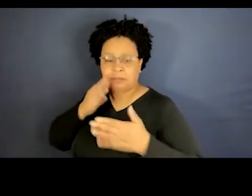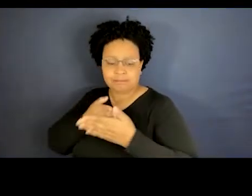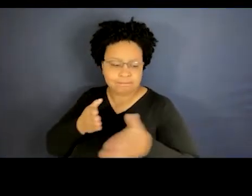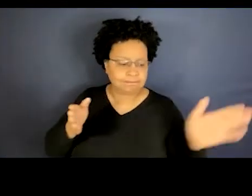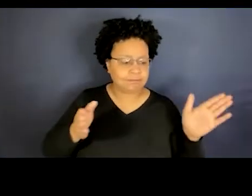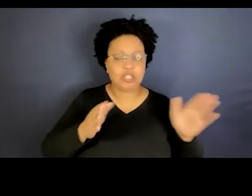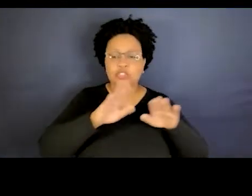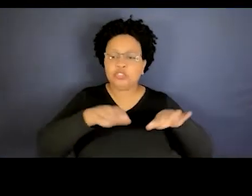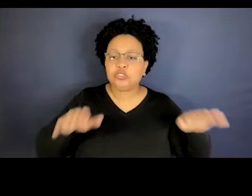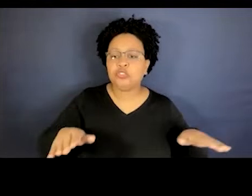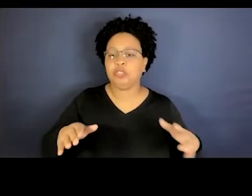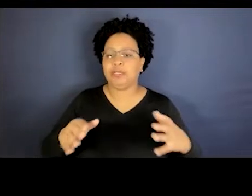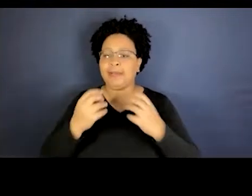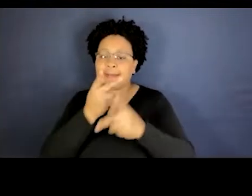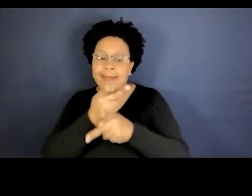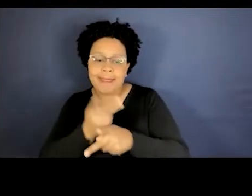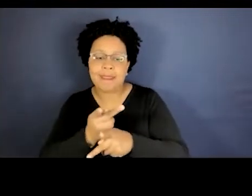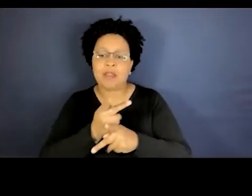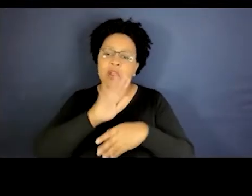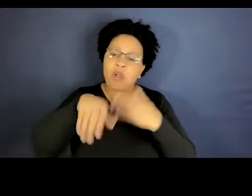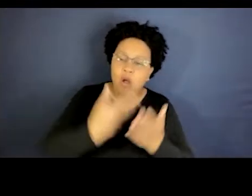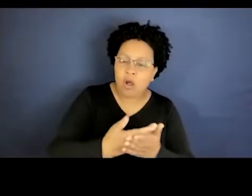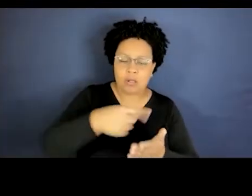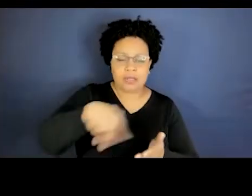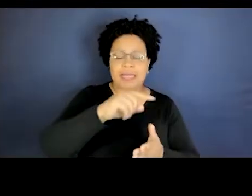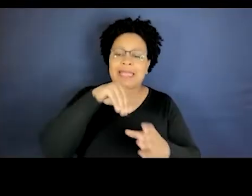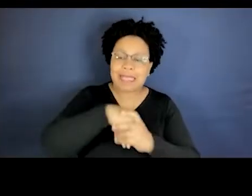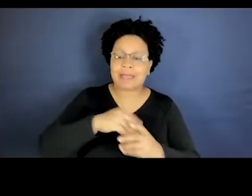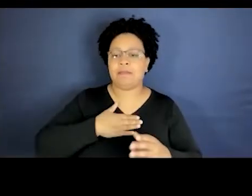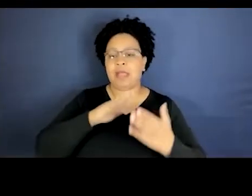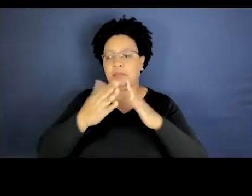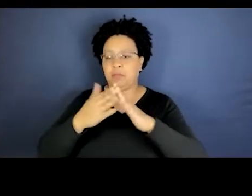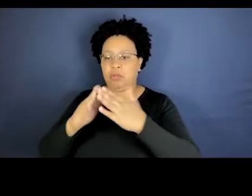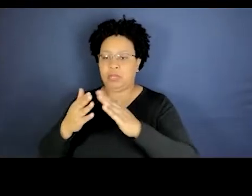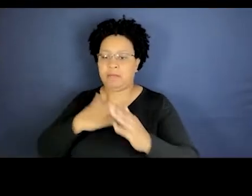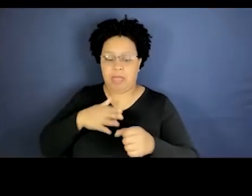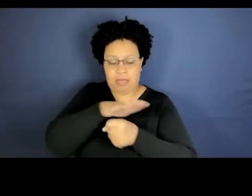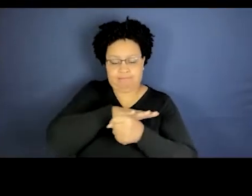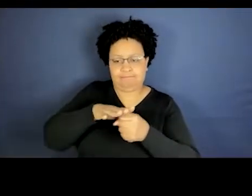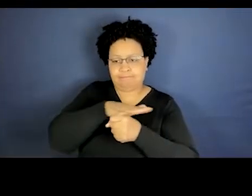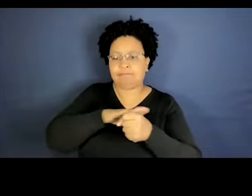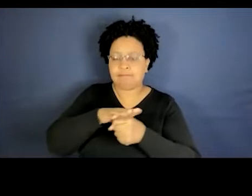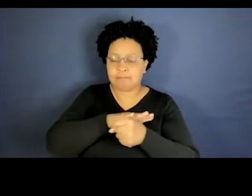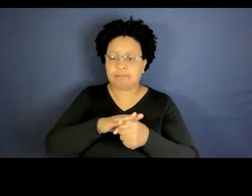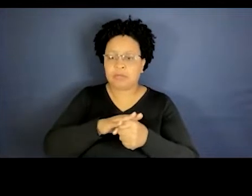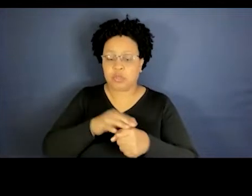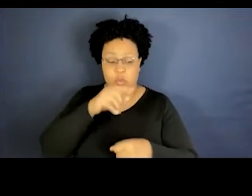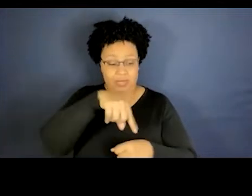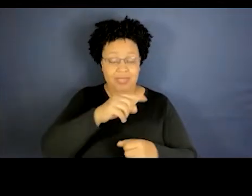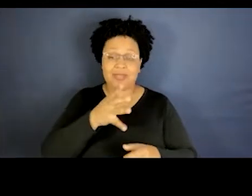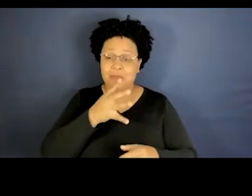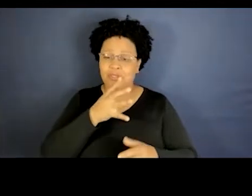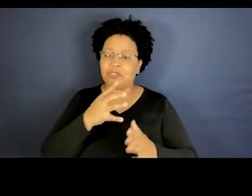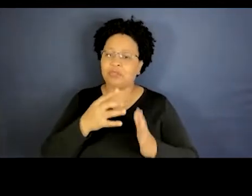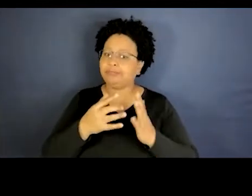my community and people within my community, in my surroundings. And so these mothers were demonstrating that again,